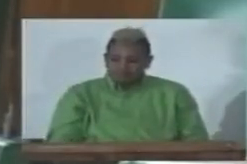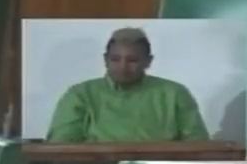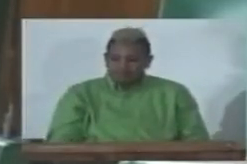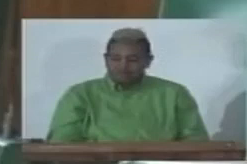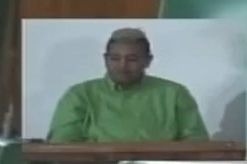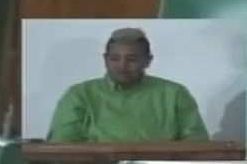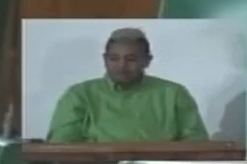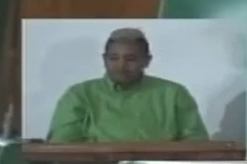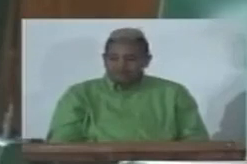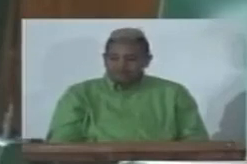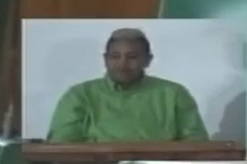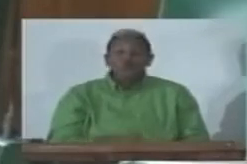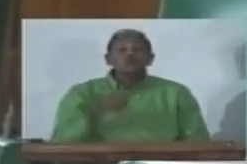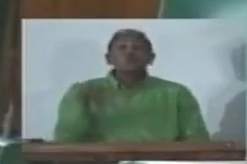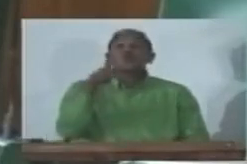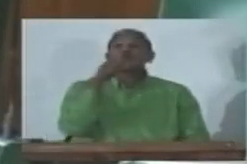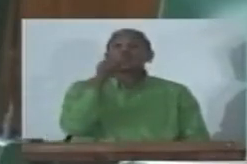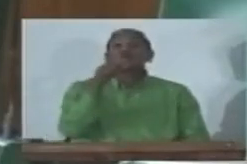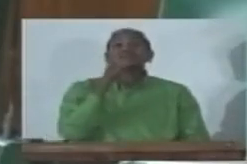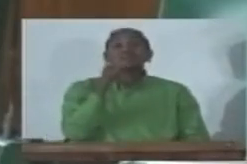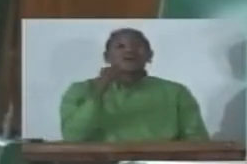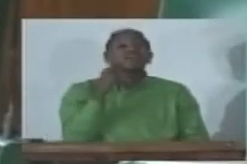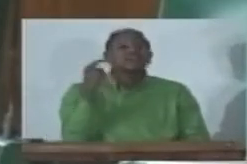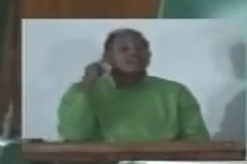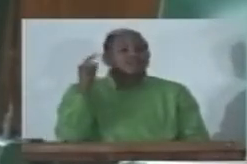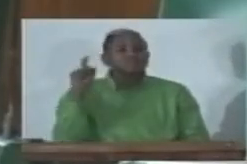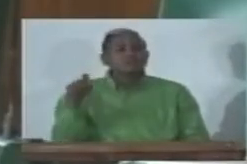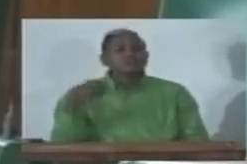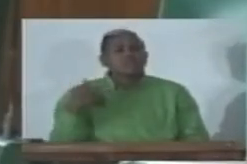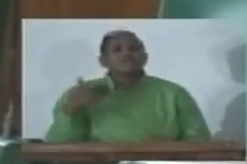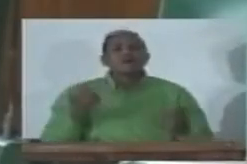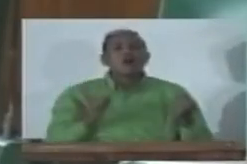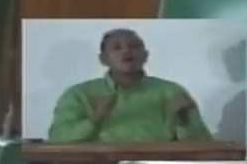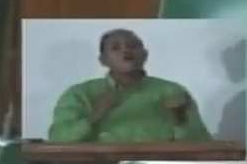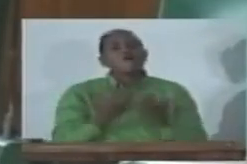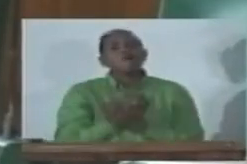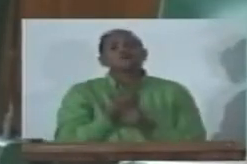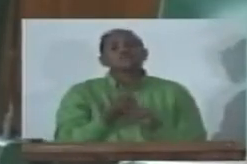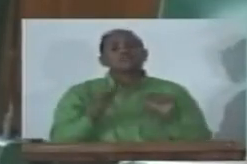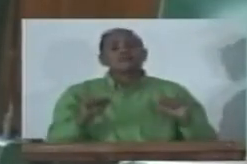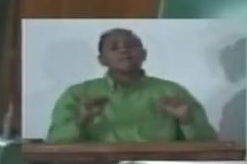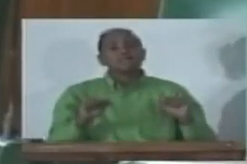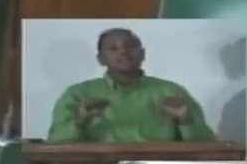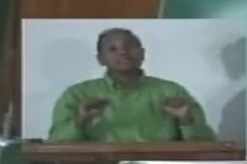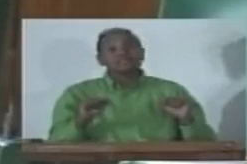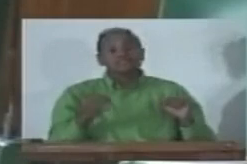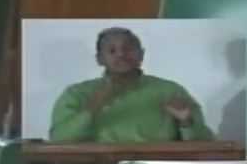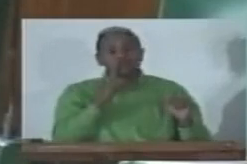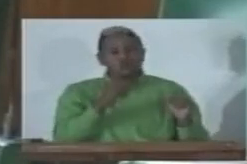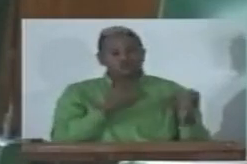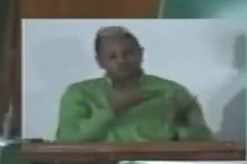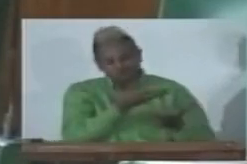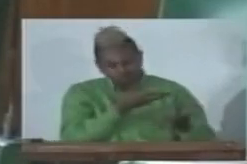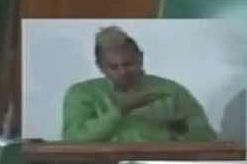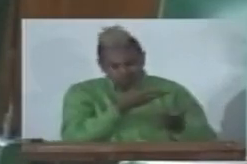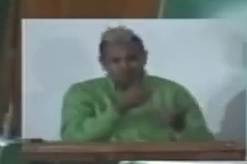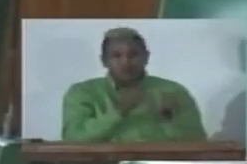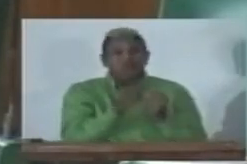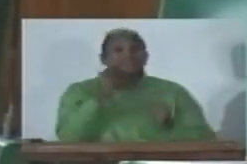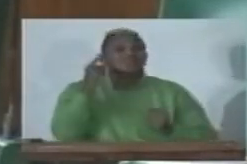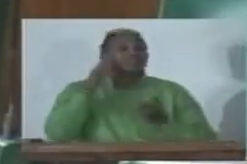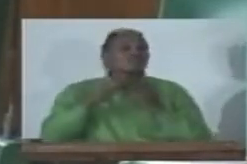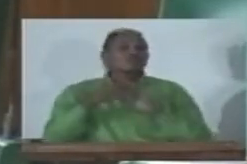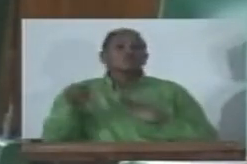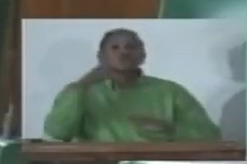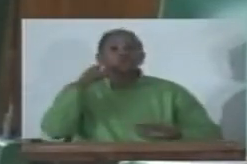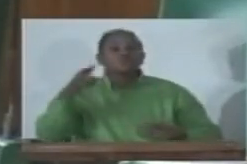those of us who are not impaired must have the opportunity and ability to communicate with those who